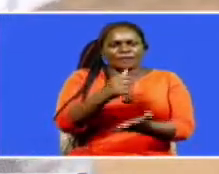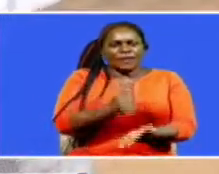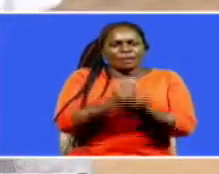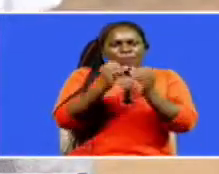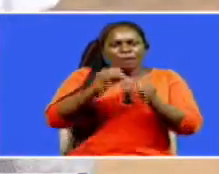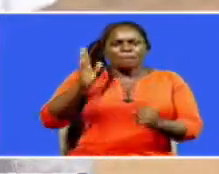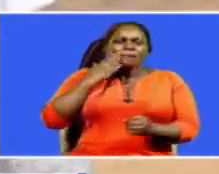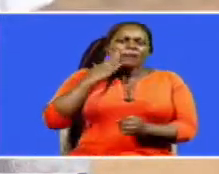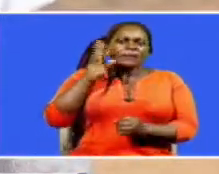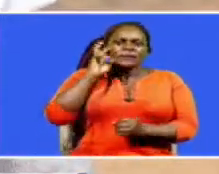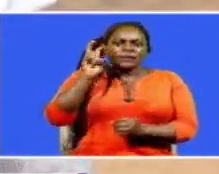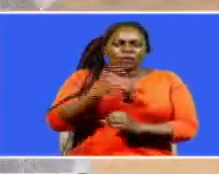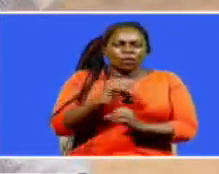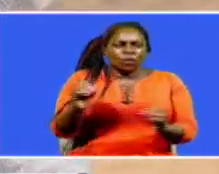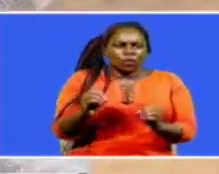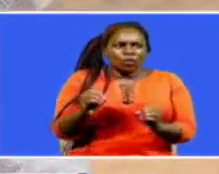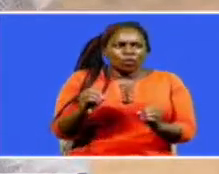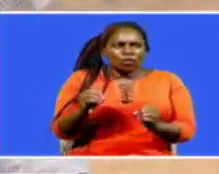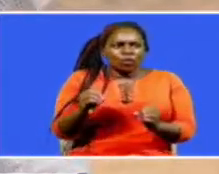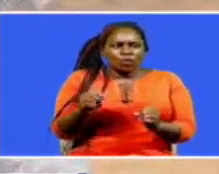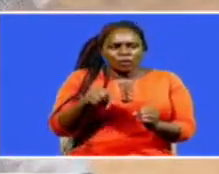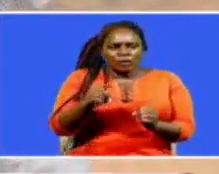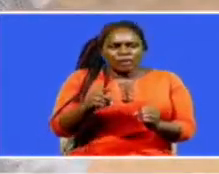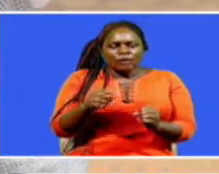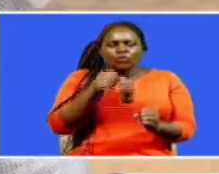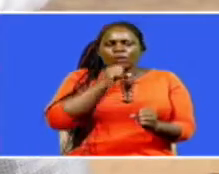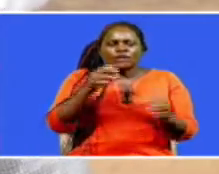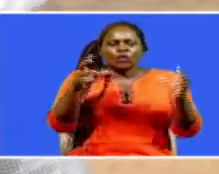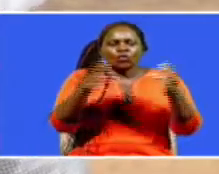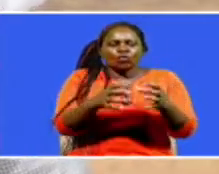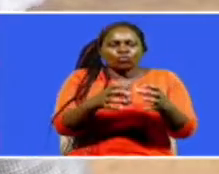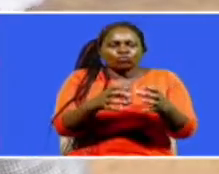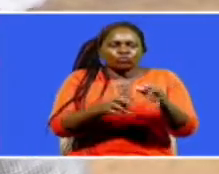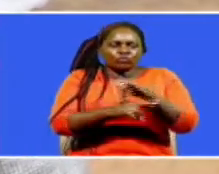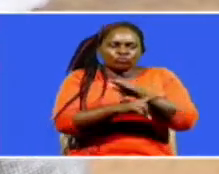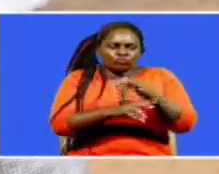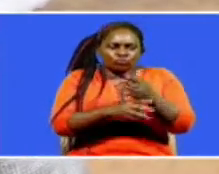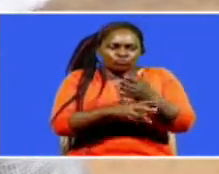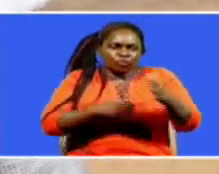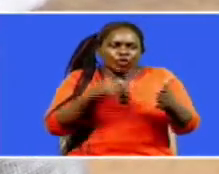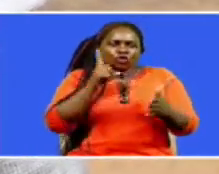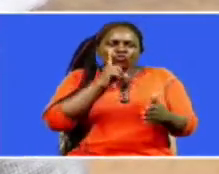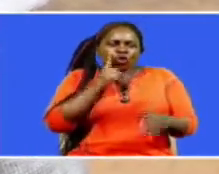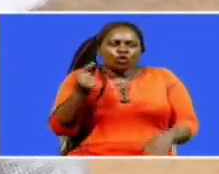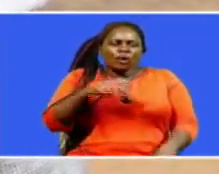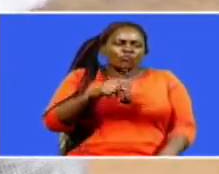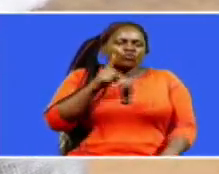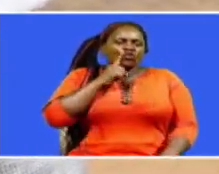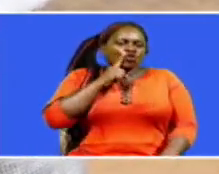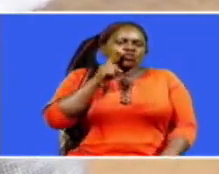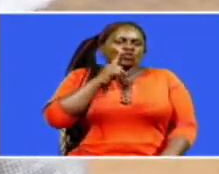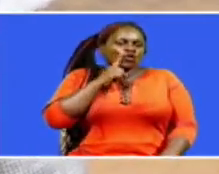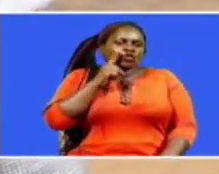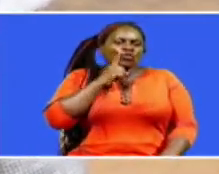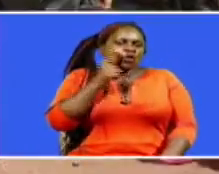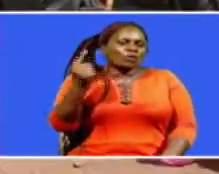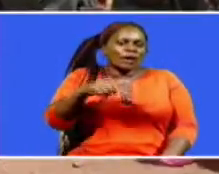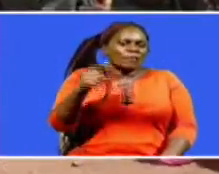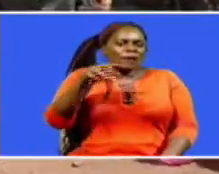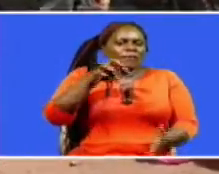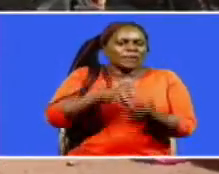mama yake haoni. Wazee 10 tu ndio wanachukua. Kesho rudi, kesho kutwa rudi, kesho rudi, kesho. Hiyo kesi already